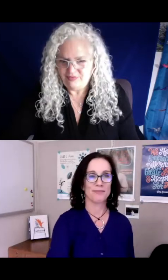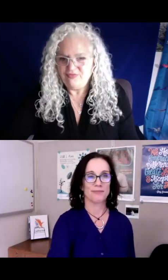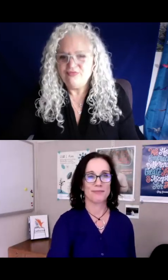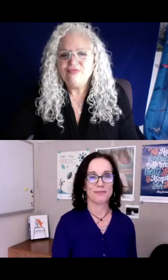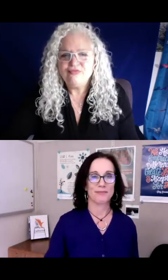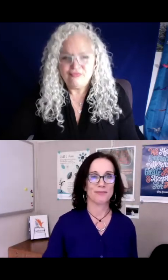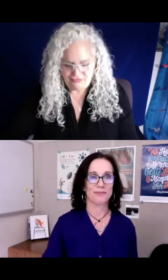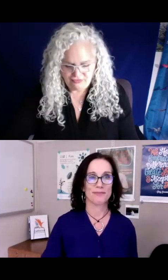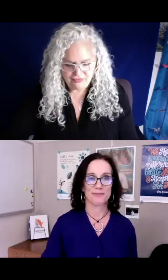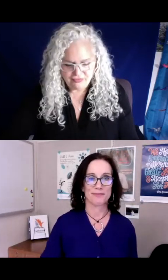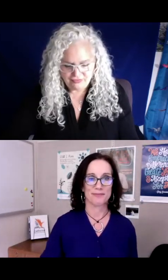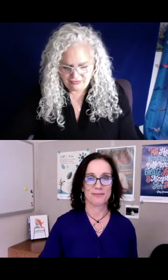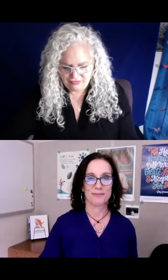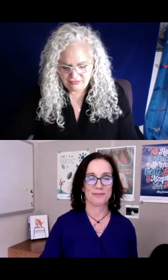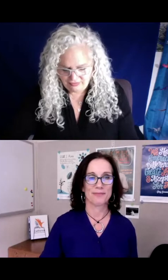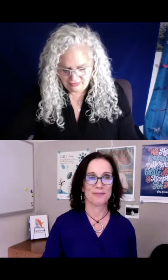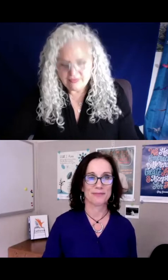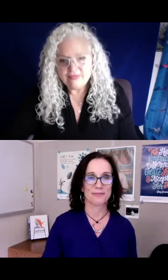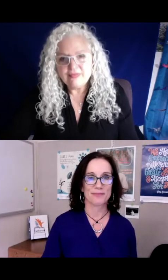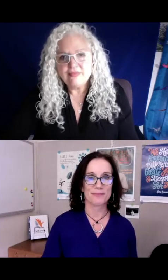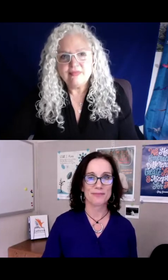that's something to think about.